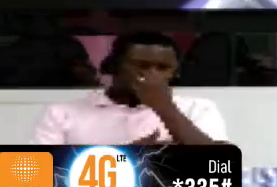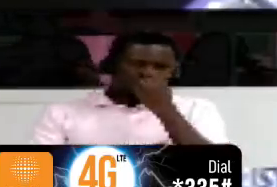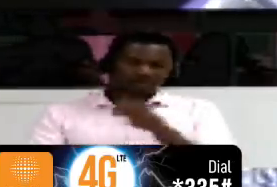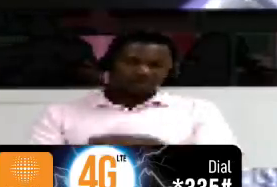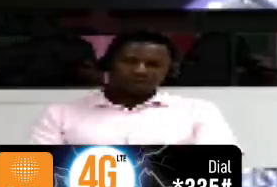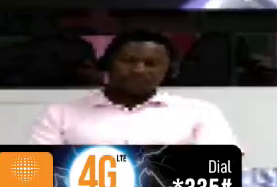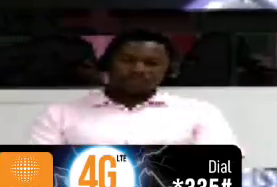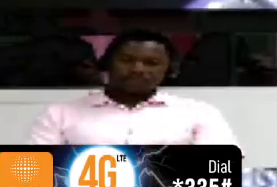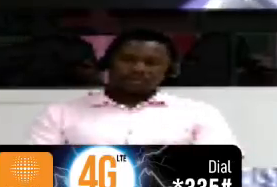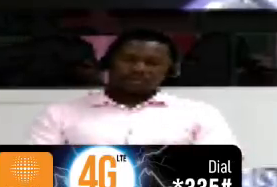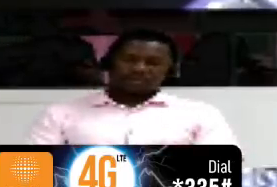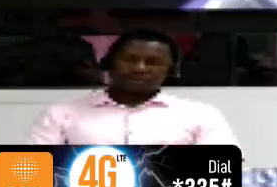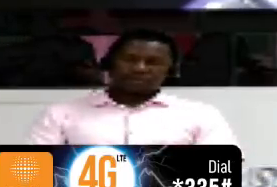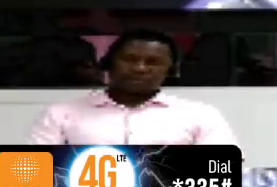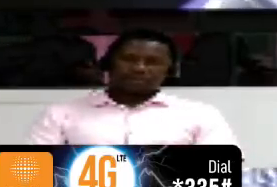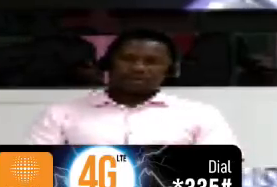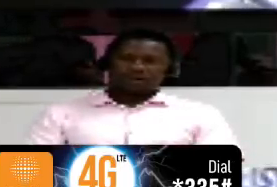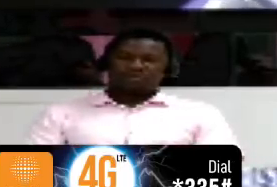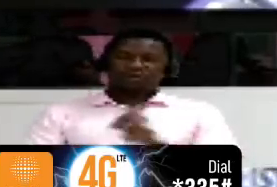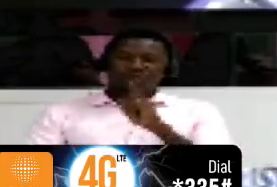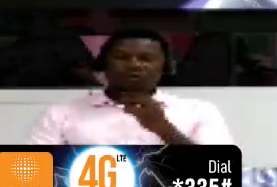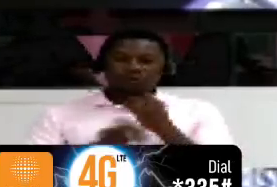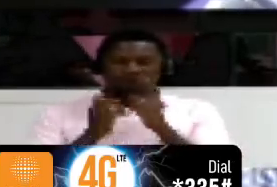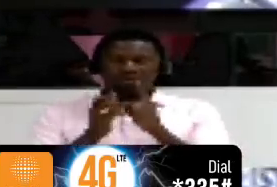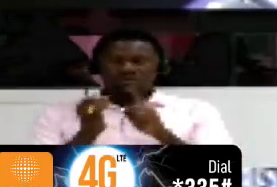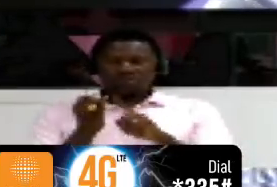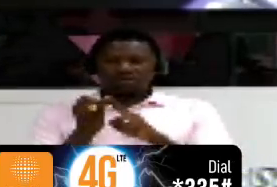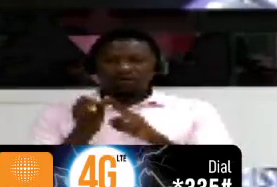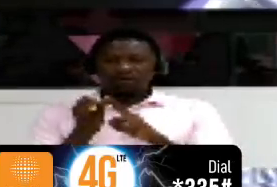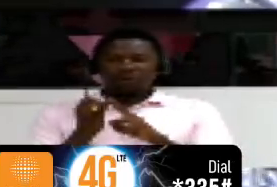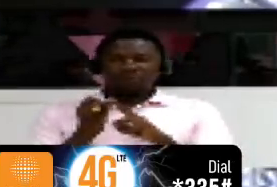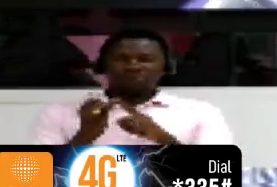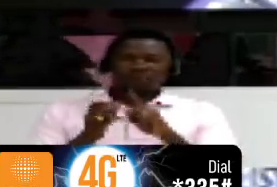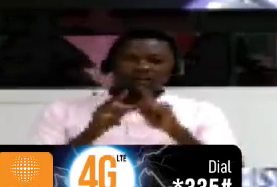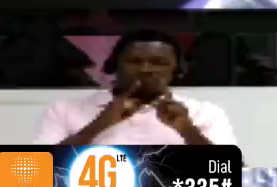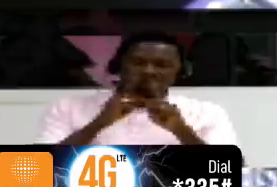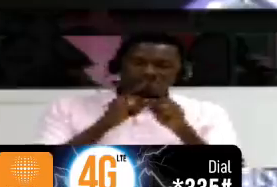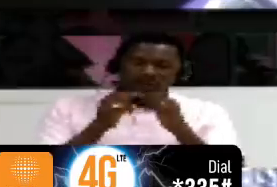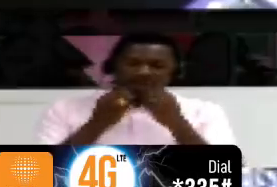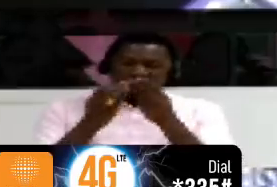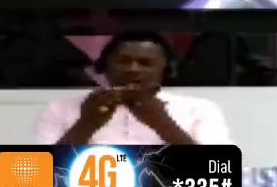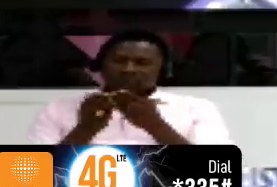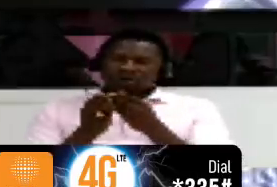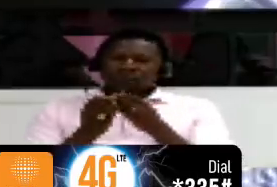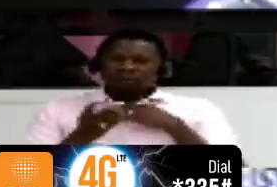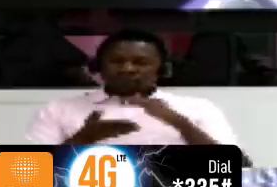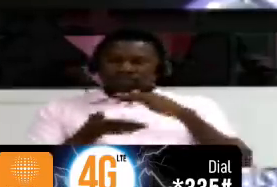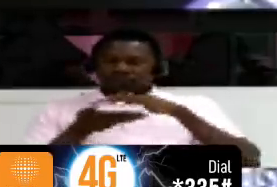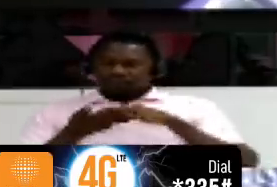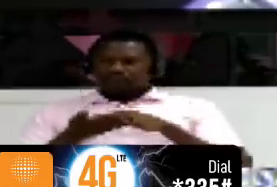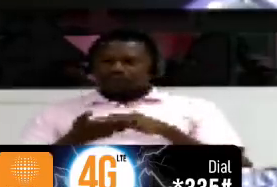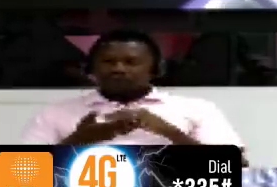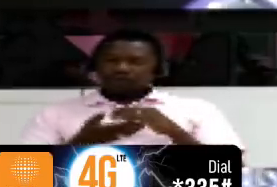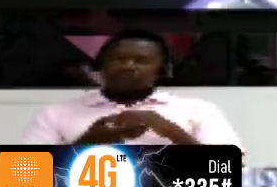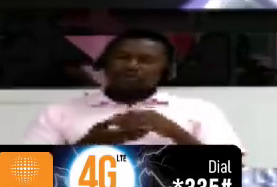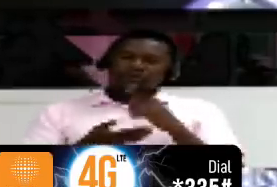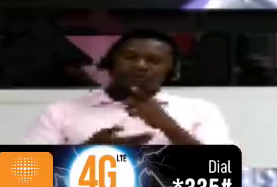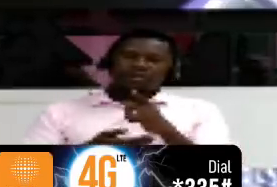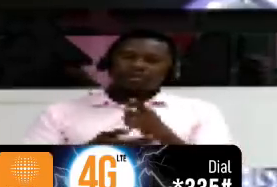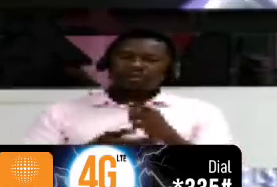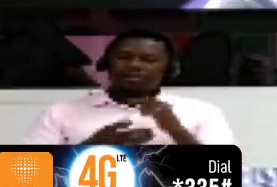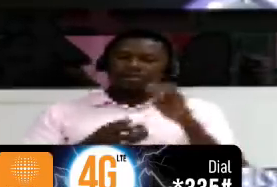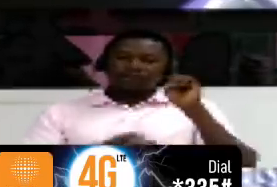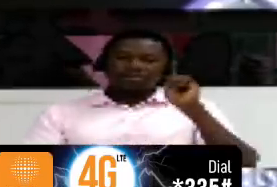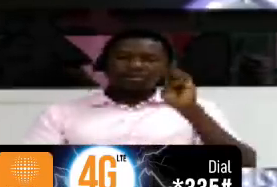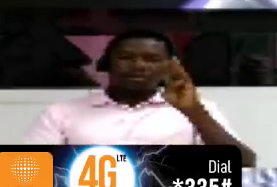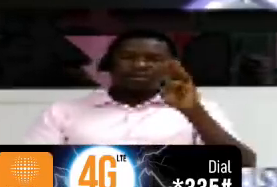In fact, one of the rumors you mentioned earlier was that you received information that Ibrahim